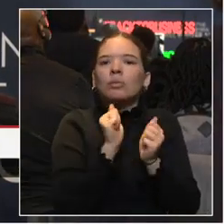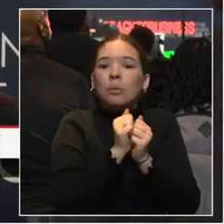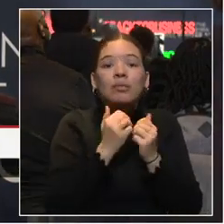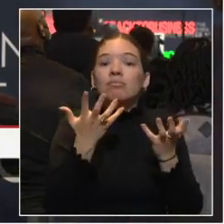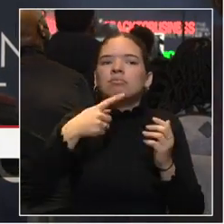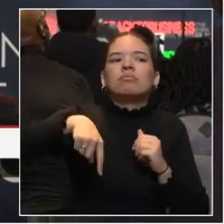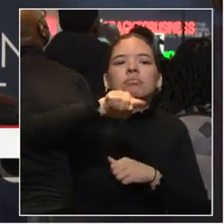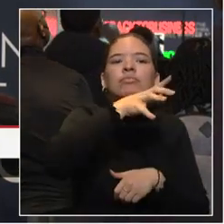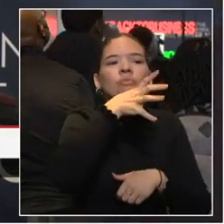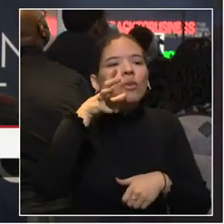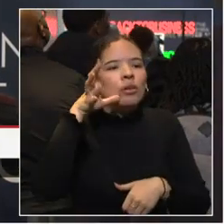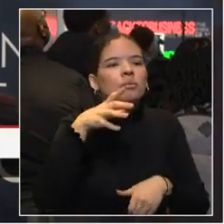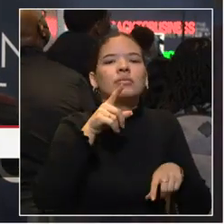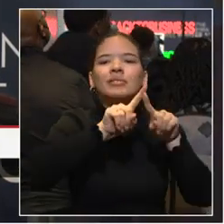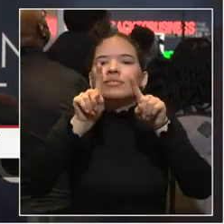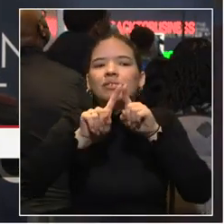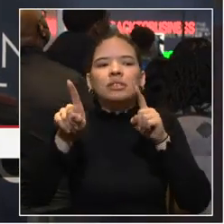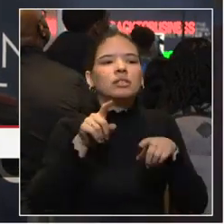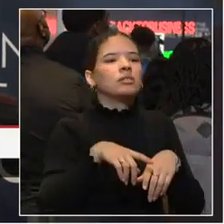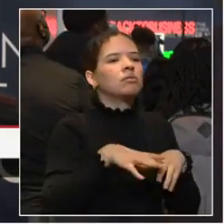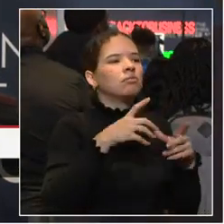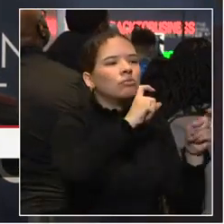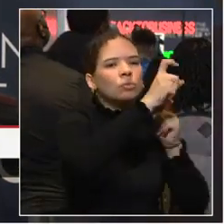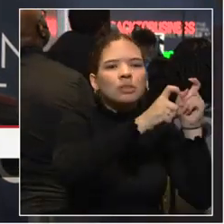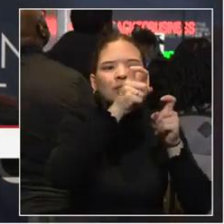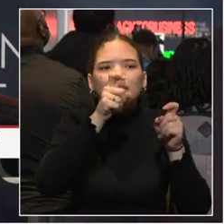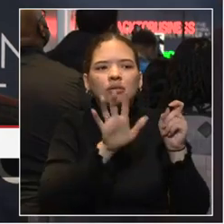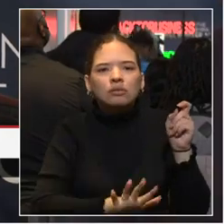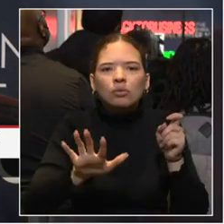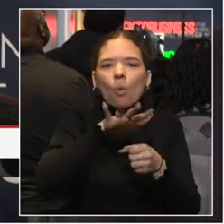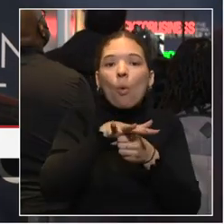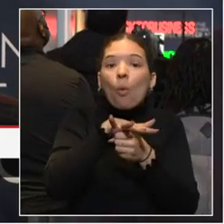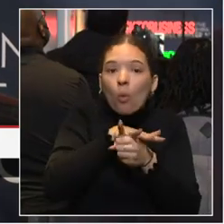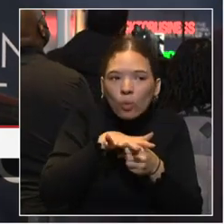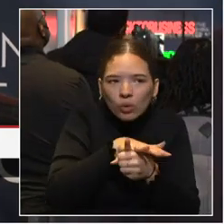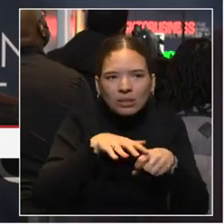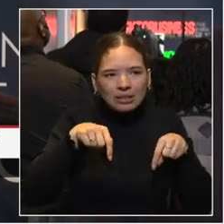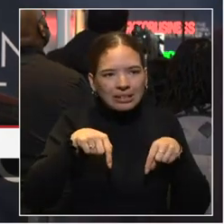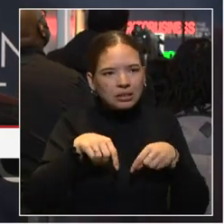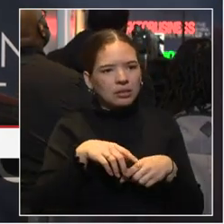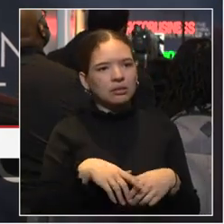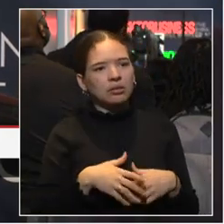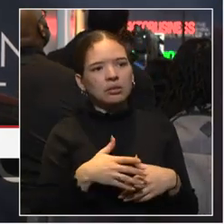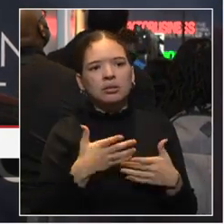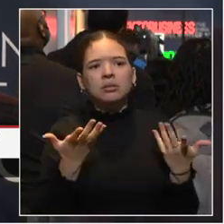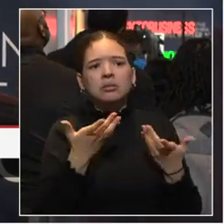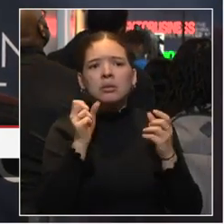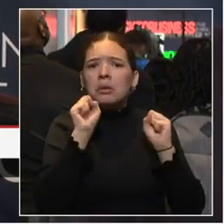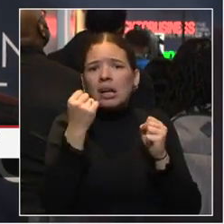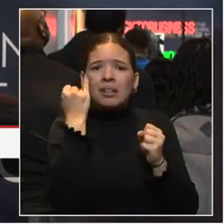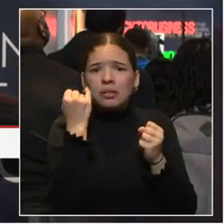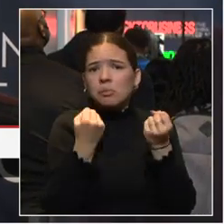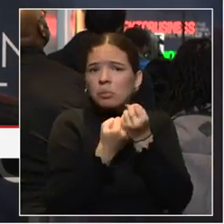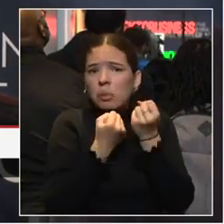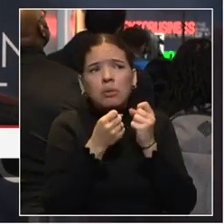different businesses and distributors locally and beyond, so that we can be able to contribute to that. And we saw the village